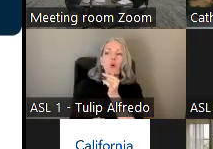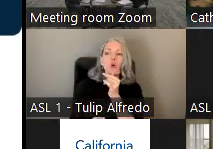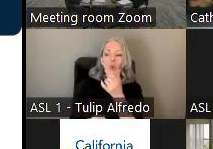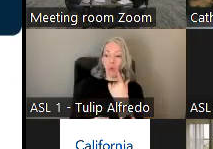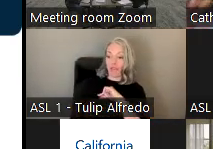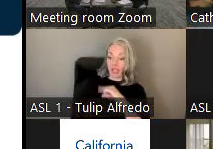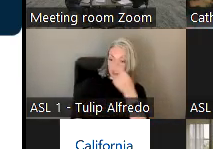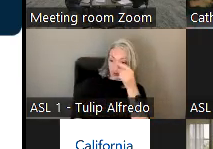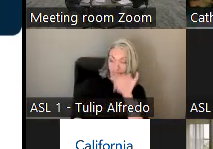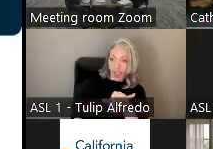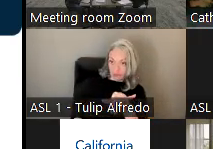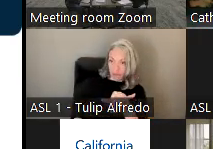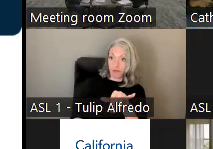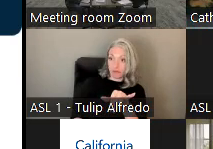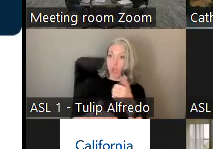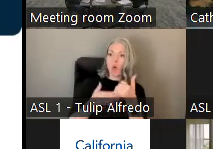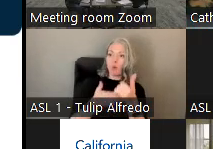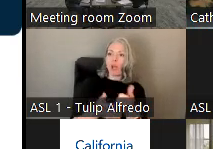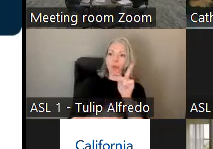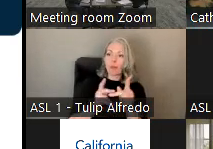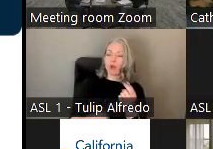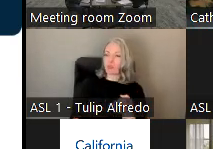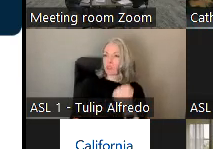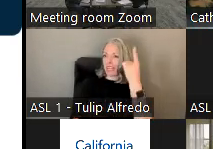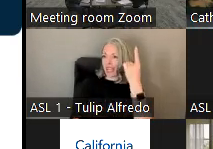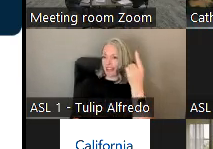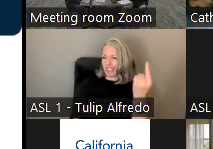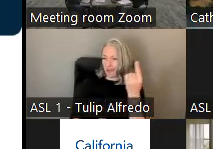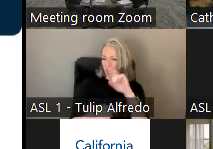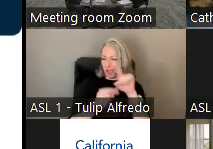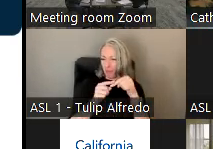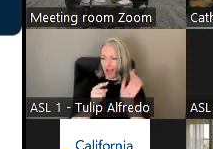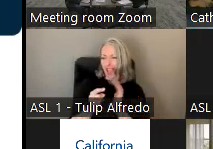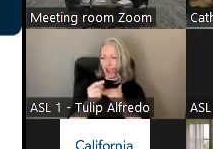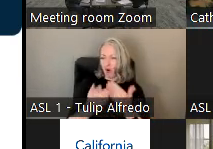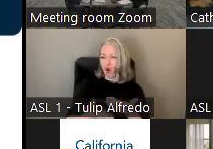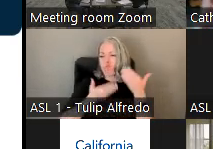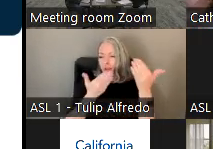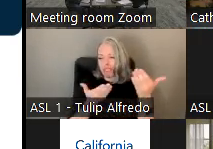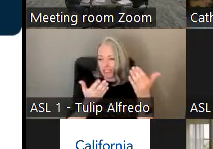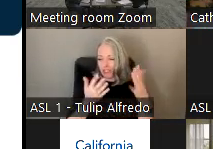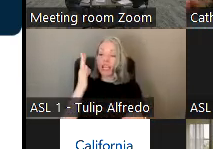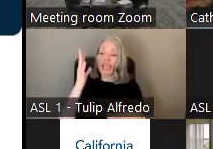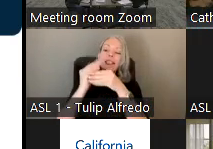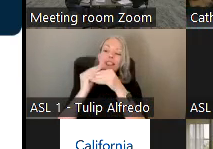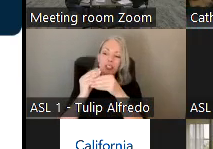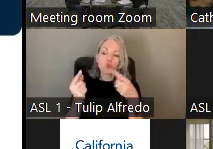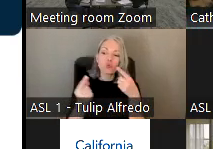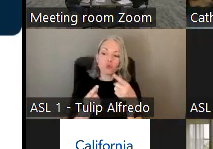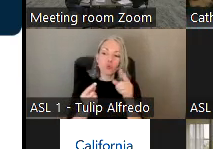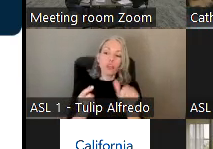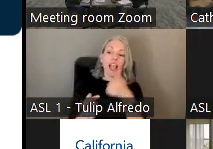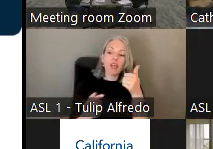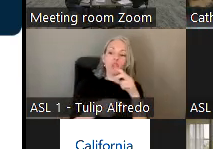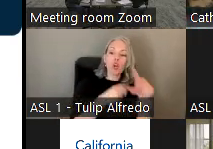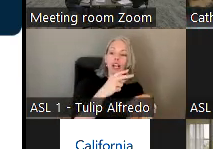would help people understand something about our recommendation in addition to the other kind of what's the goal